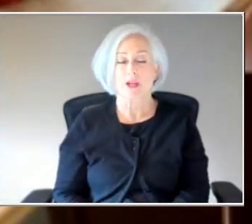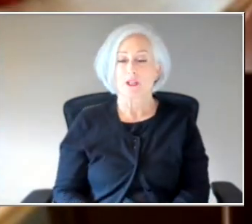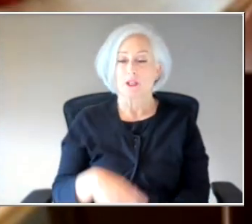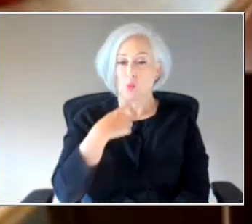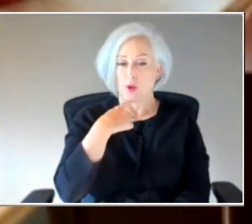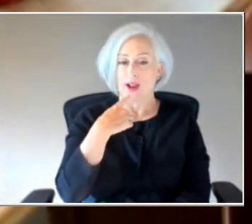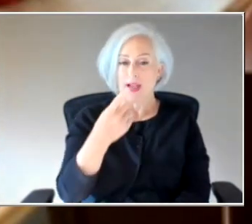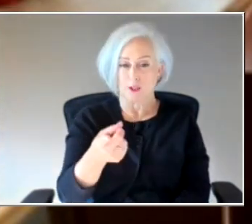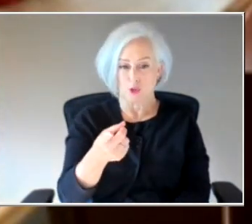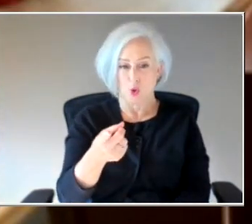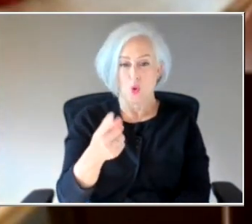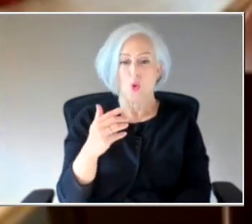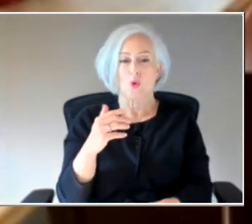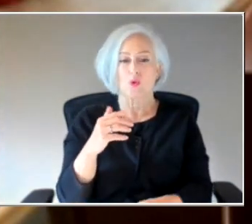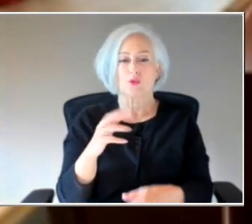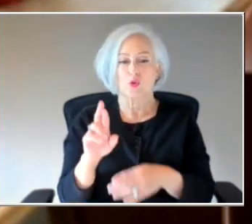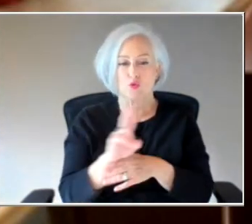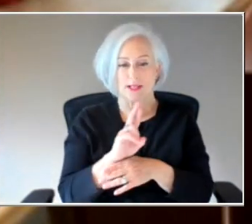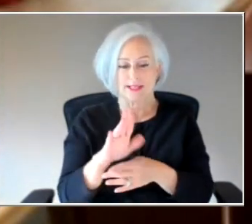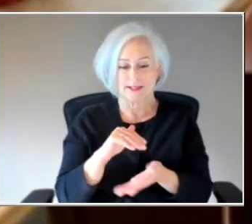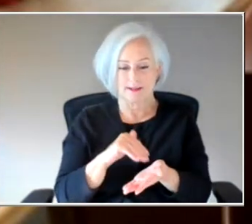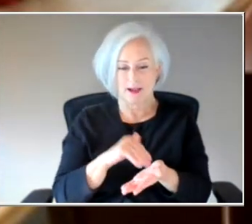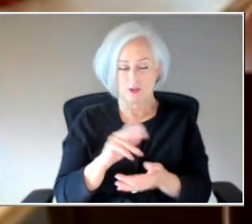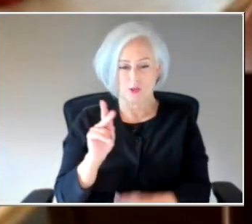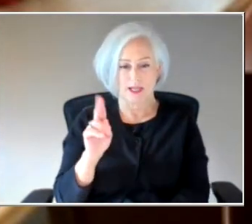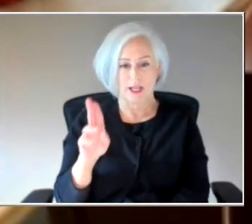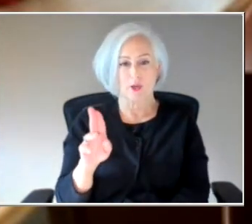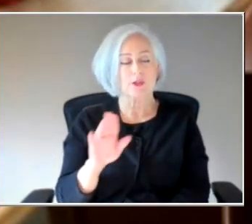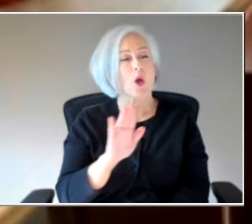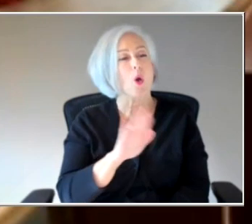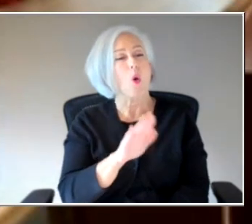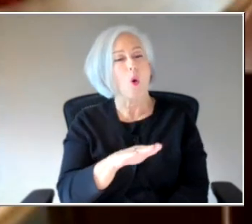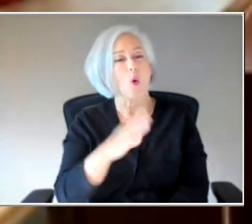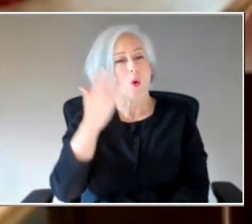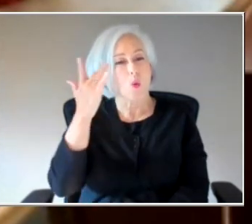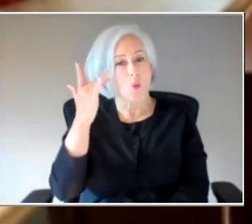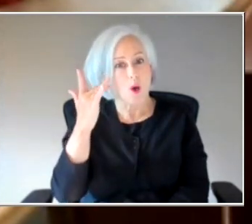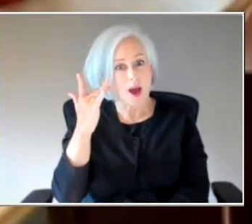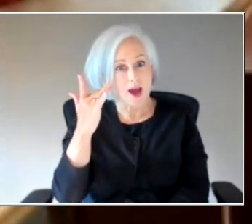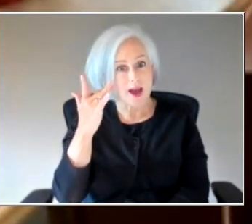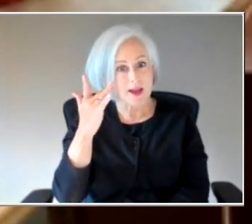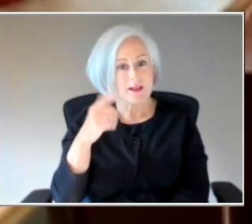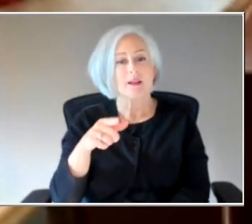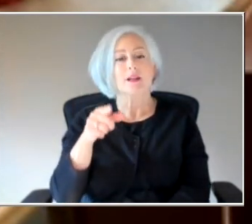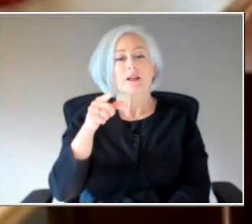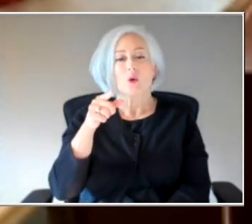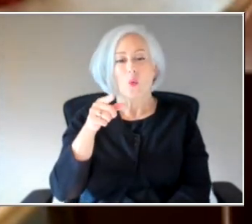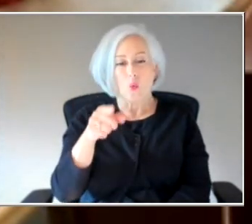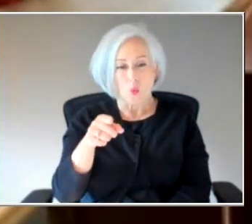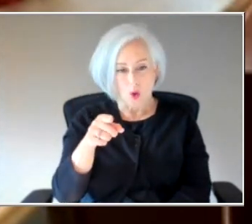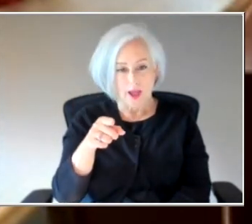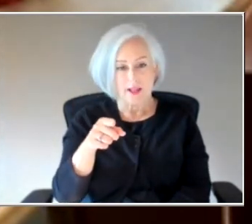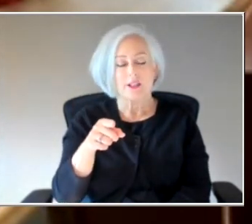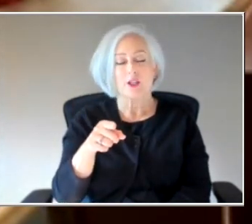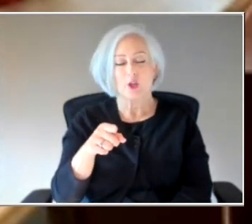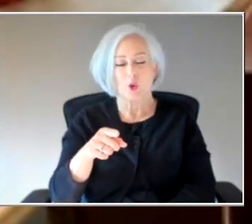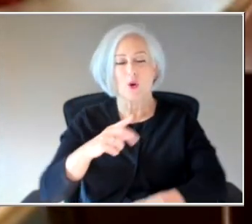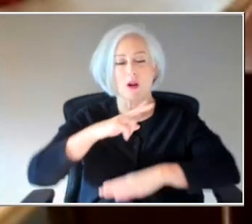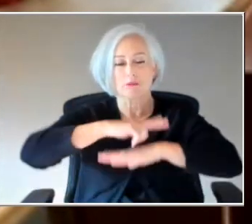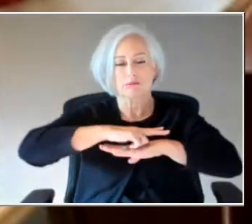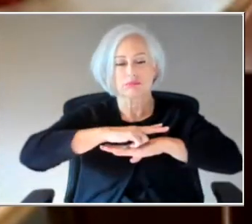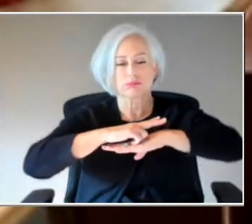the resident doctors at KU, they were like, oh, it's because of the way we have you laid. It always comes up on your left